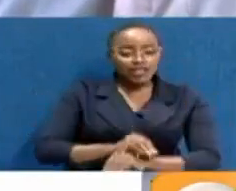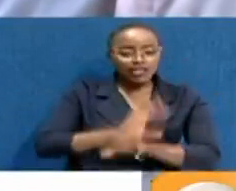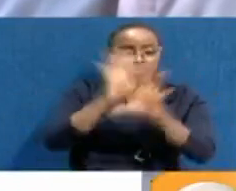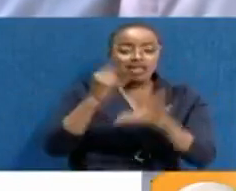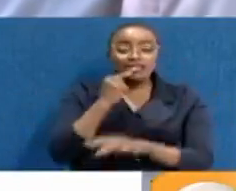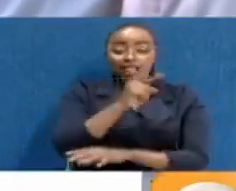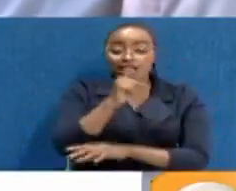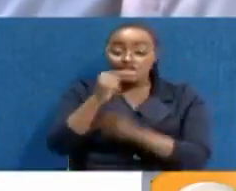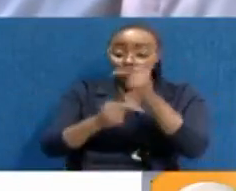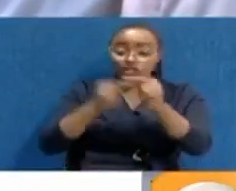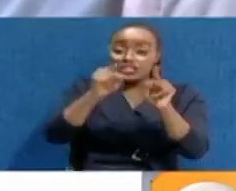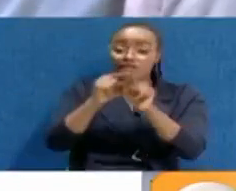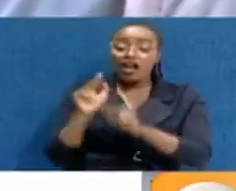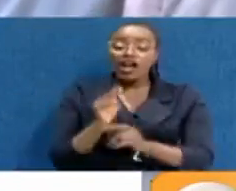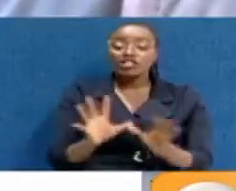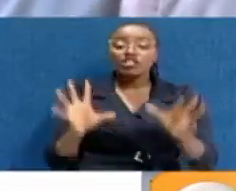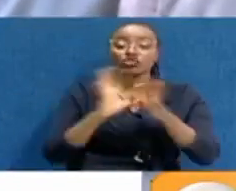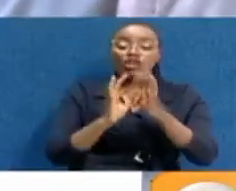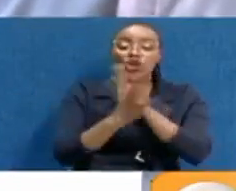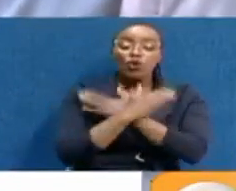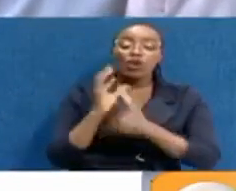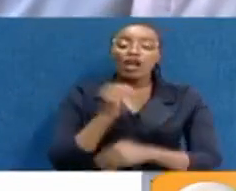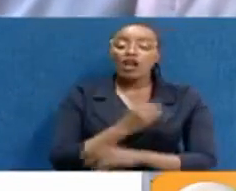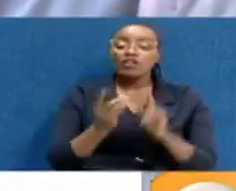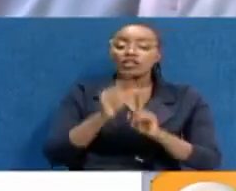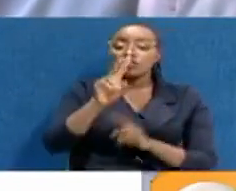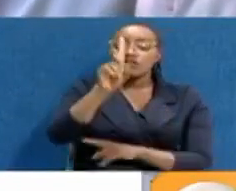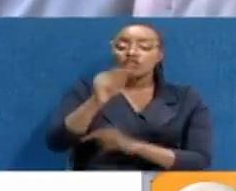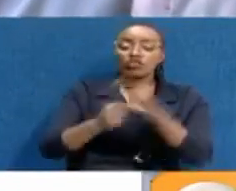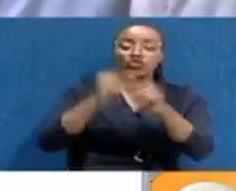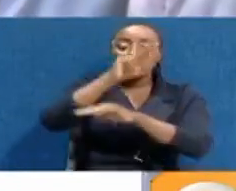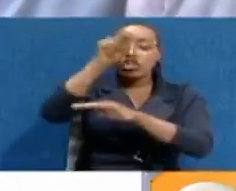that if the trend continues, we will join our colleagues on the 21st to proceed on national strike.